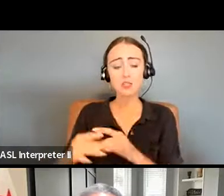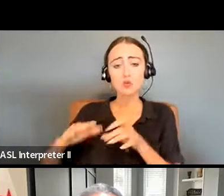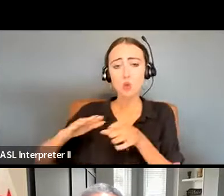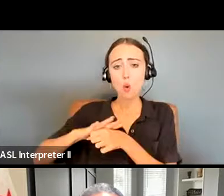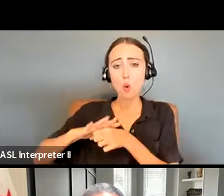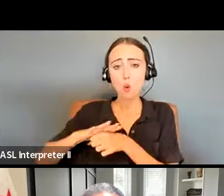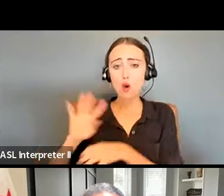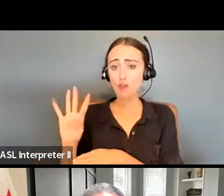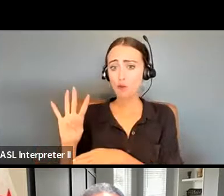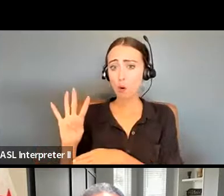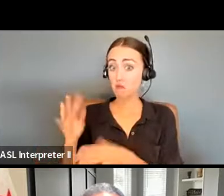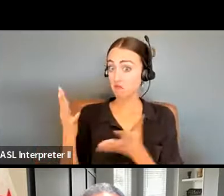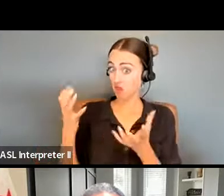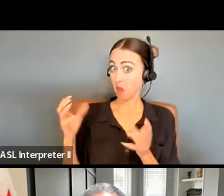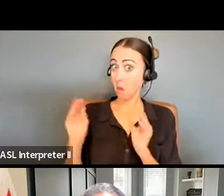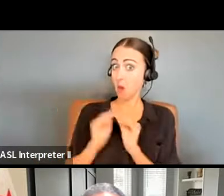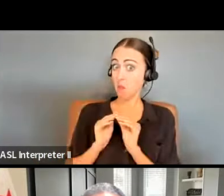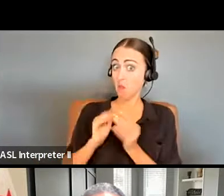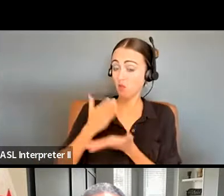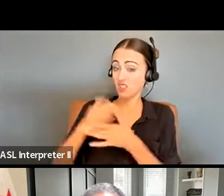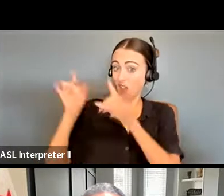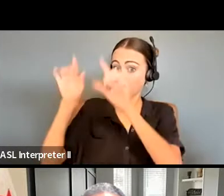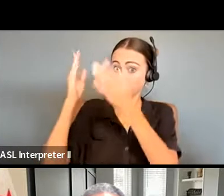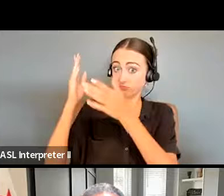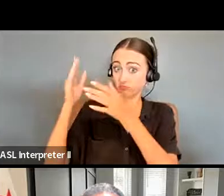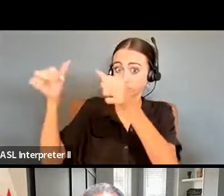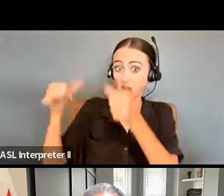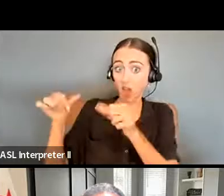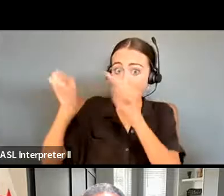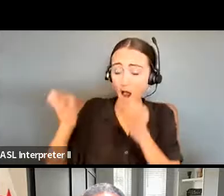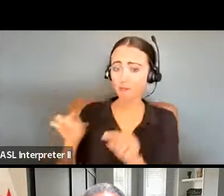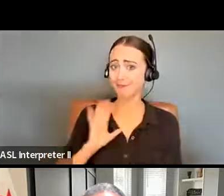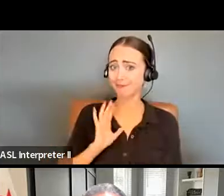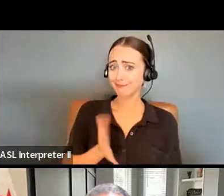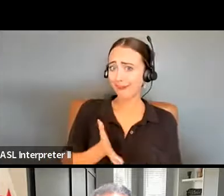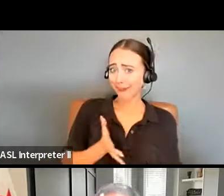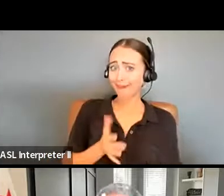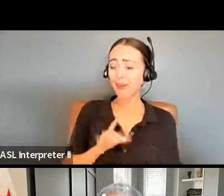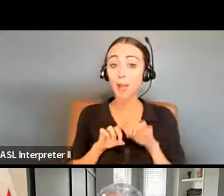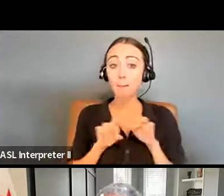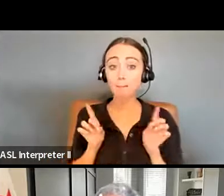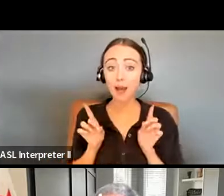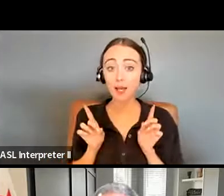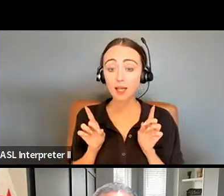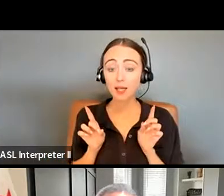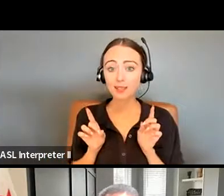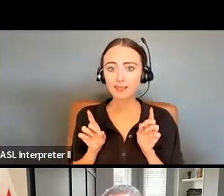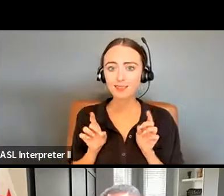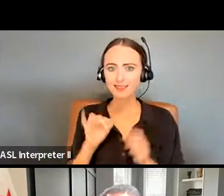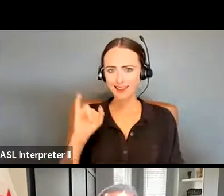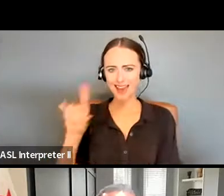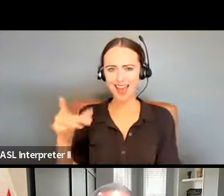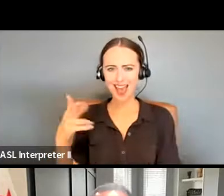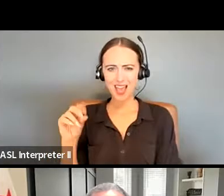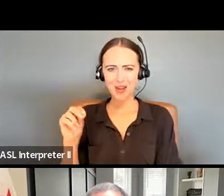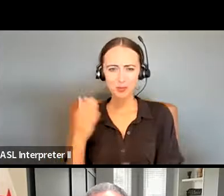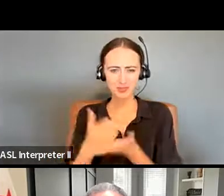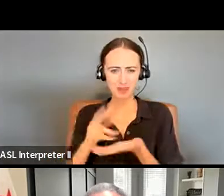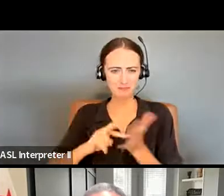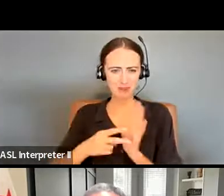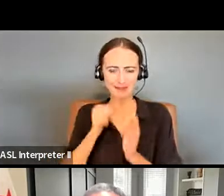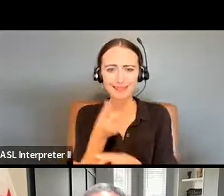if Ward 4 wants more stop signs, fine, but that doesn't make Idaho stops